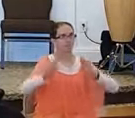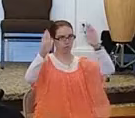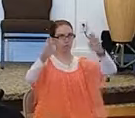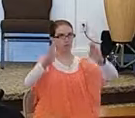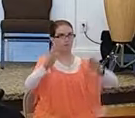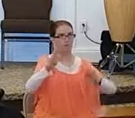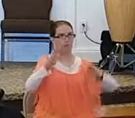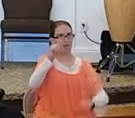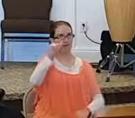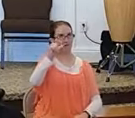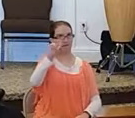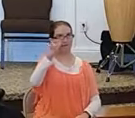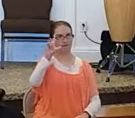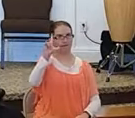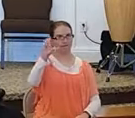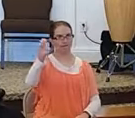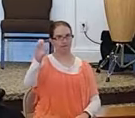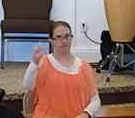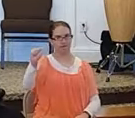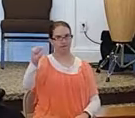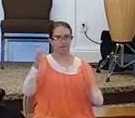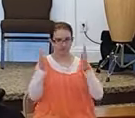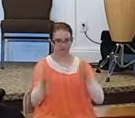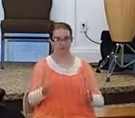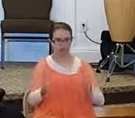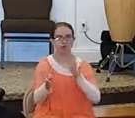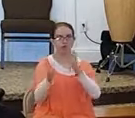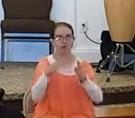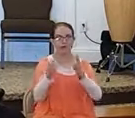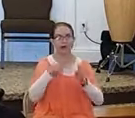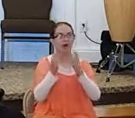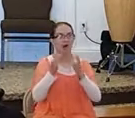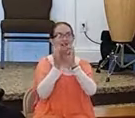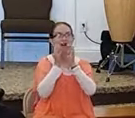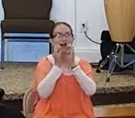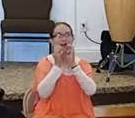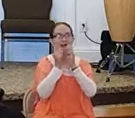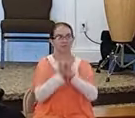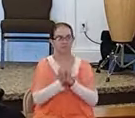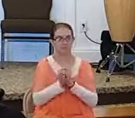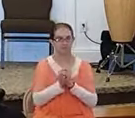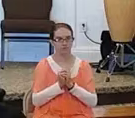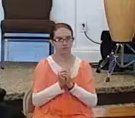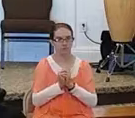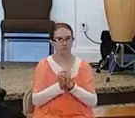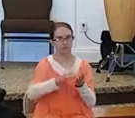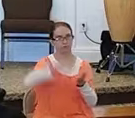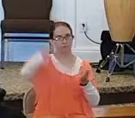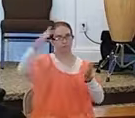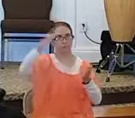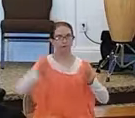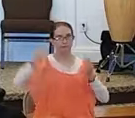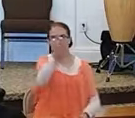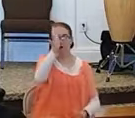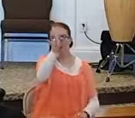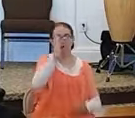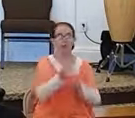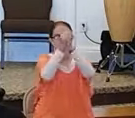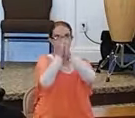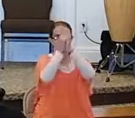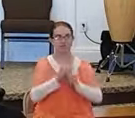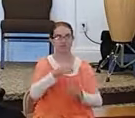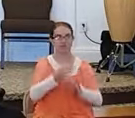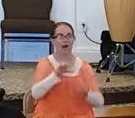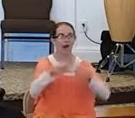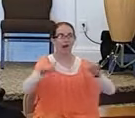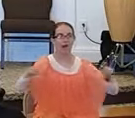are all Galileans, but we hear them all speaking in our tongue. They're giving glory to God. They're worshiping him in